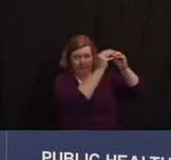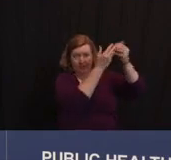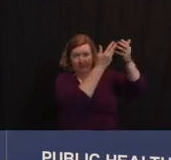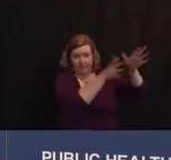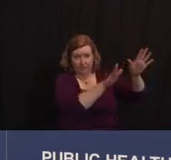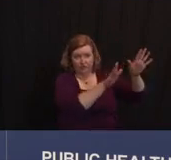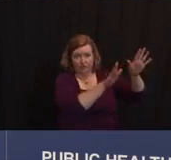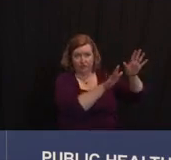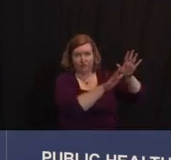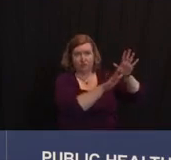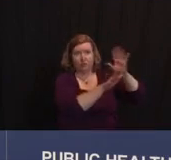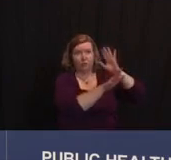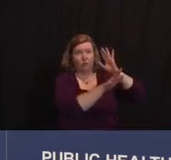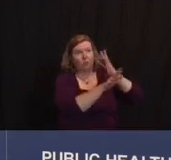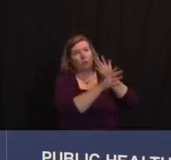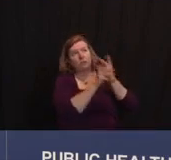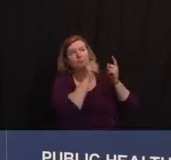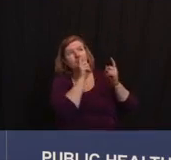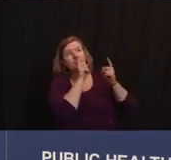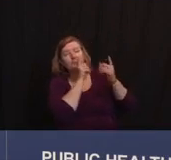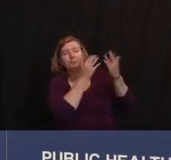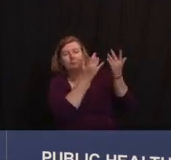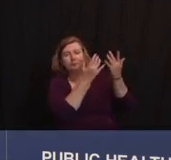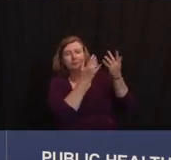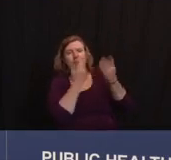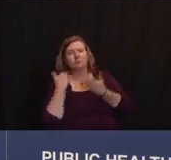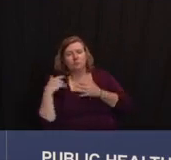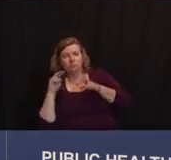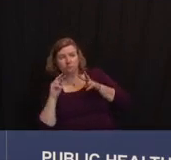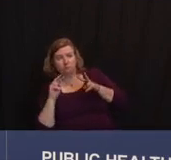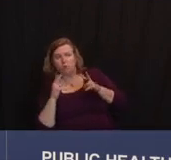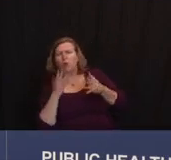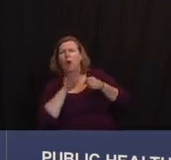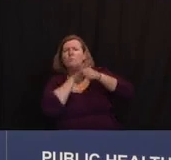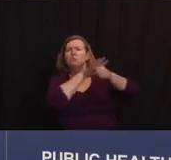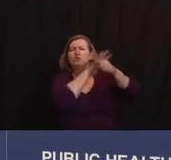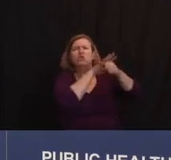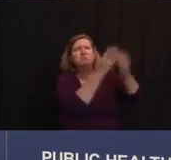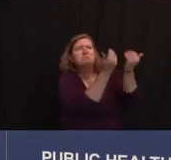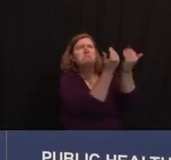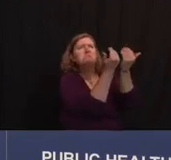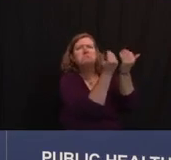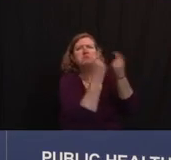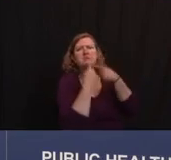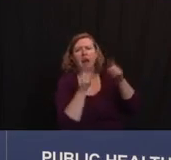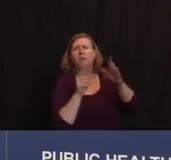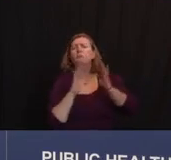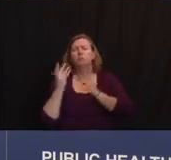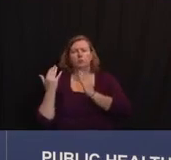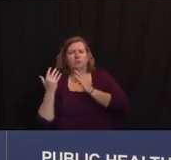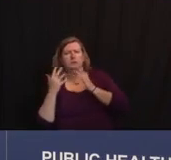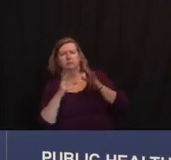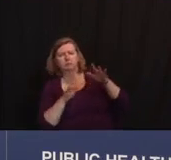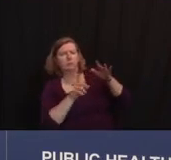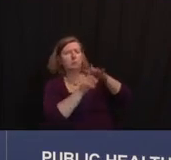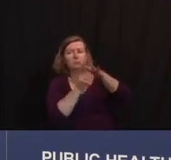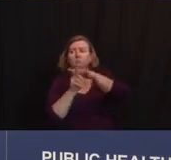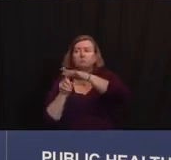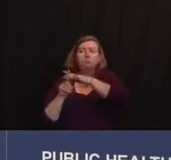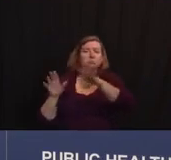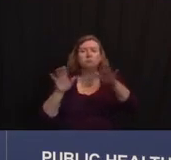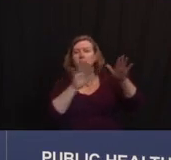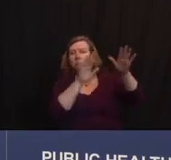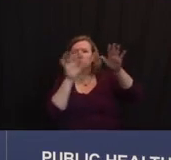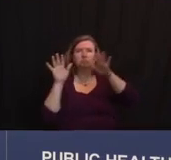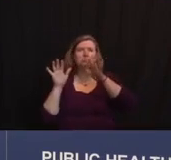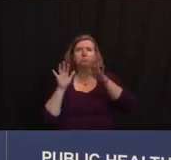is expecting guidance. There's the pressure of the continuing pandemic with lots of cases around the country, and people are going to